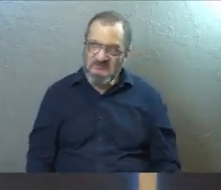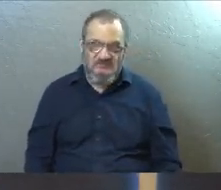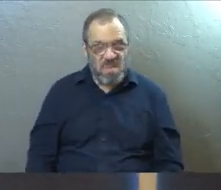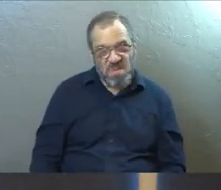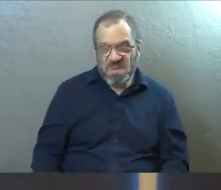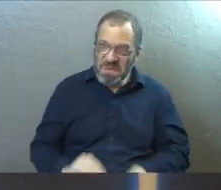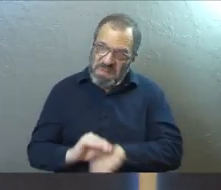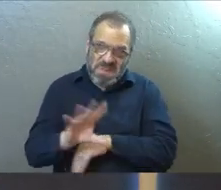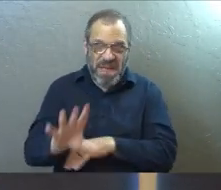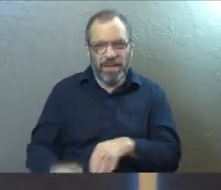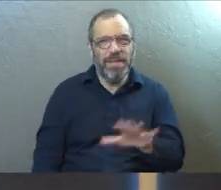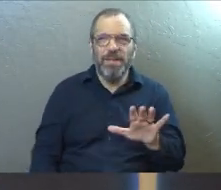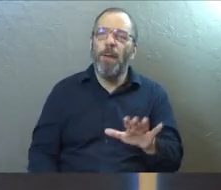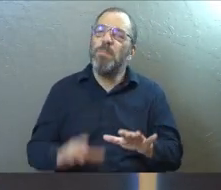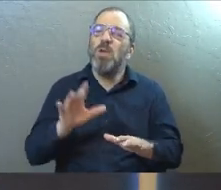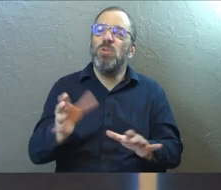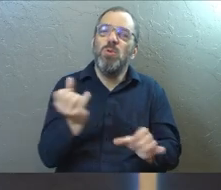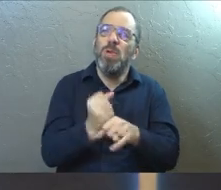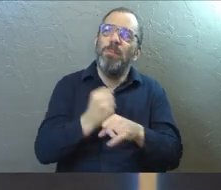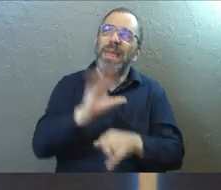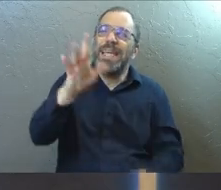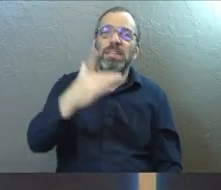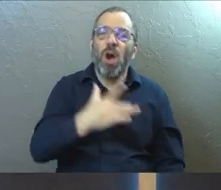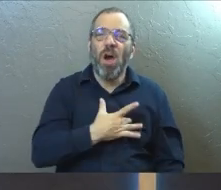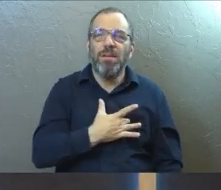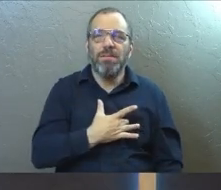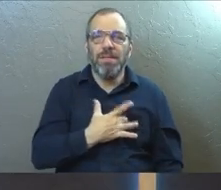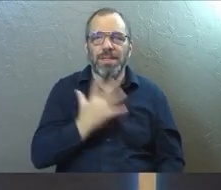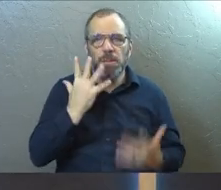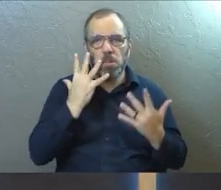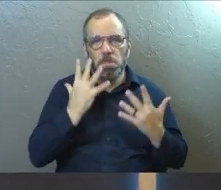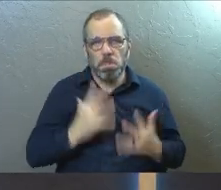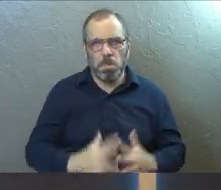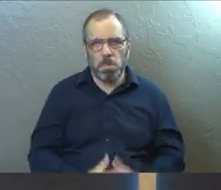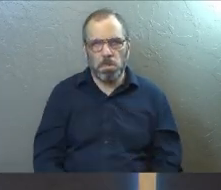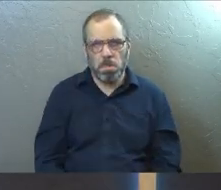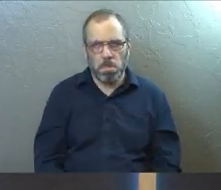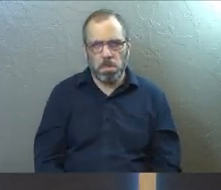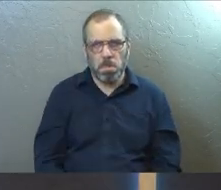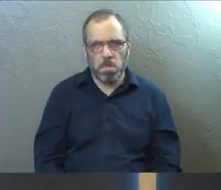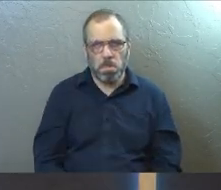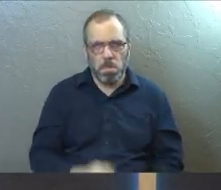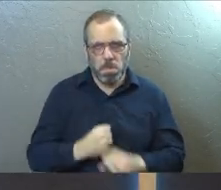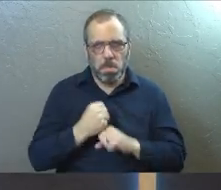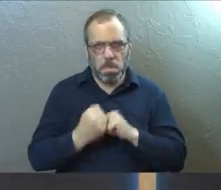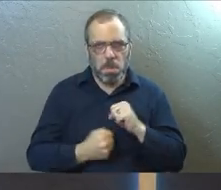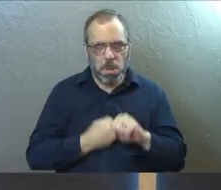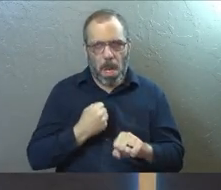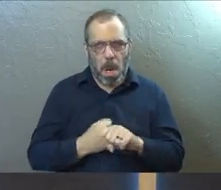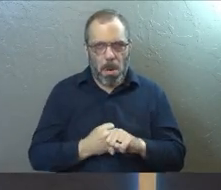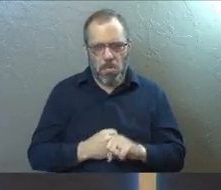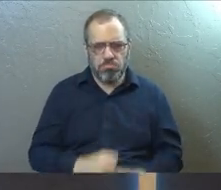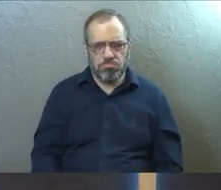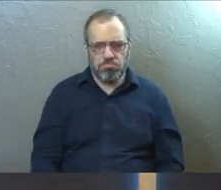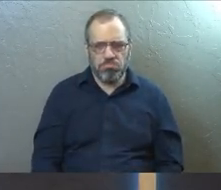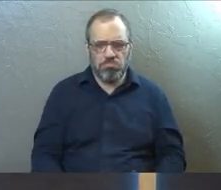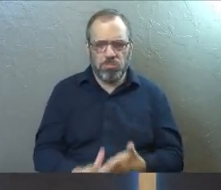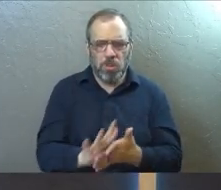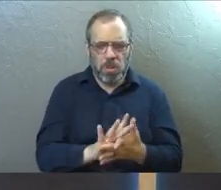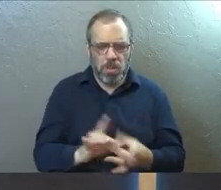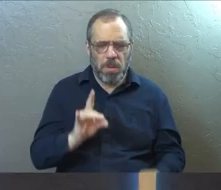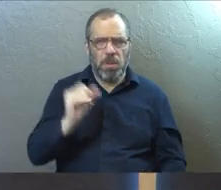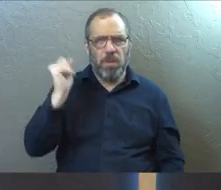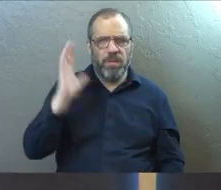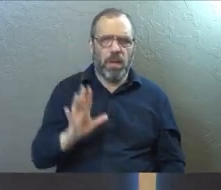that. But you can make God's heart sad. Sorrow, right? The sorrow to God's Holy